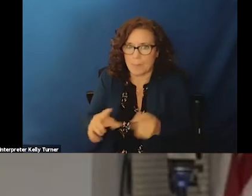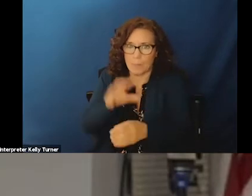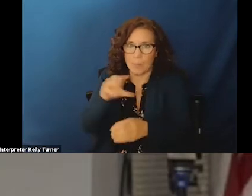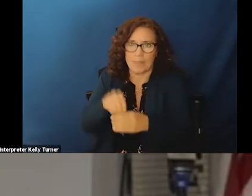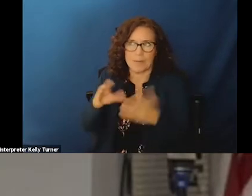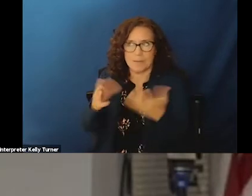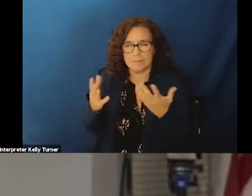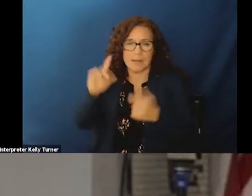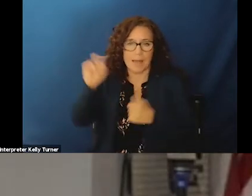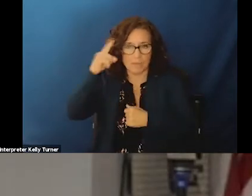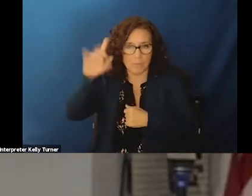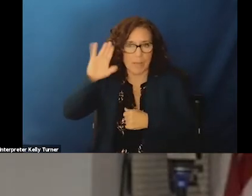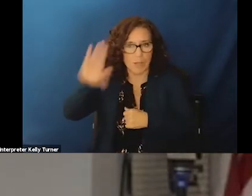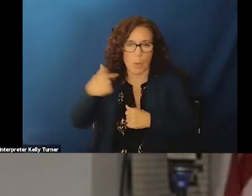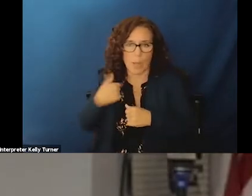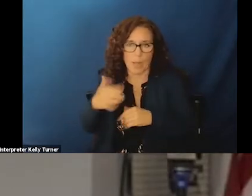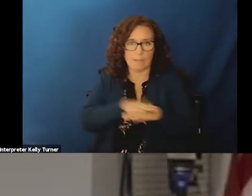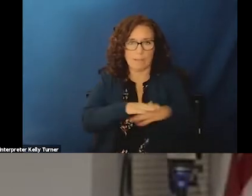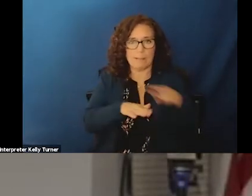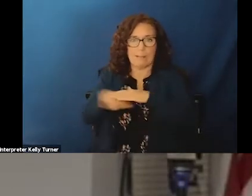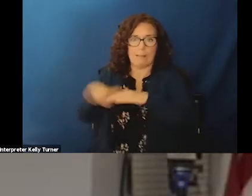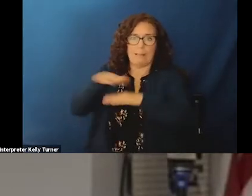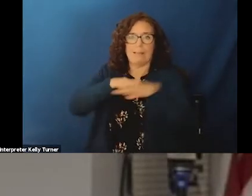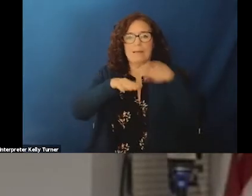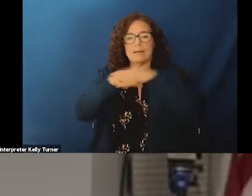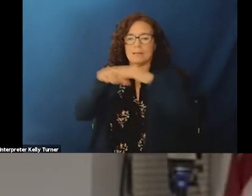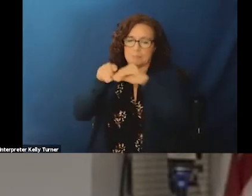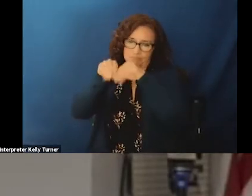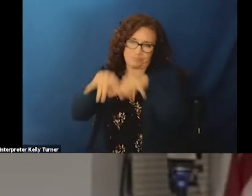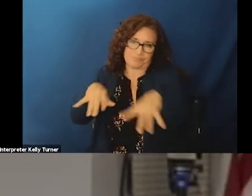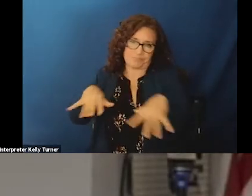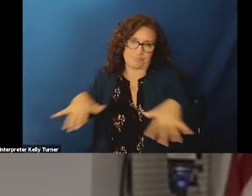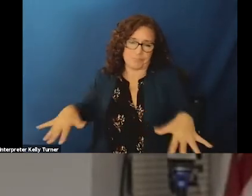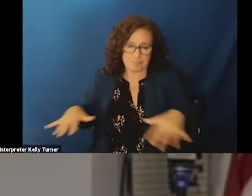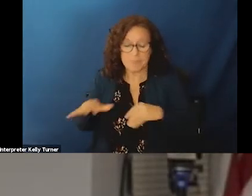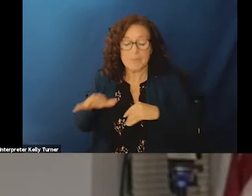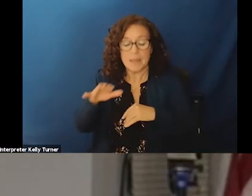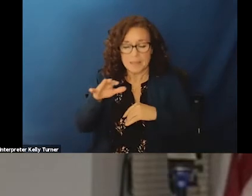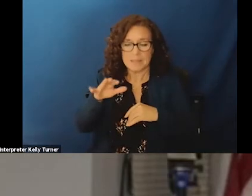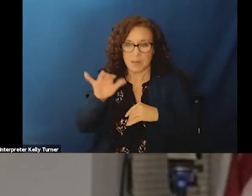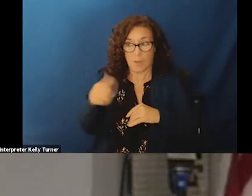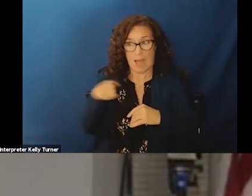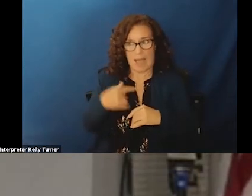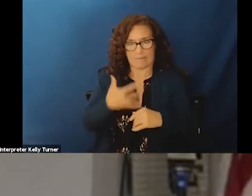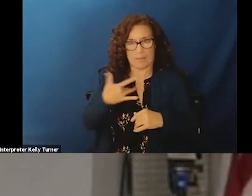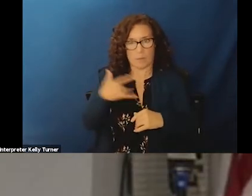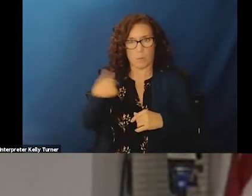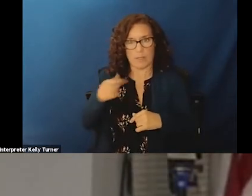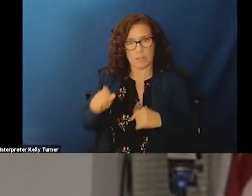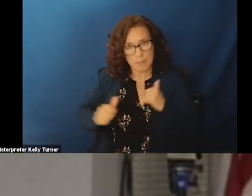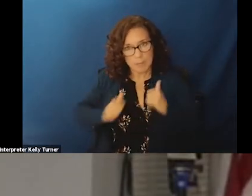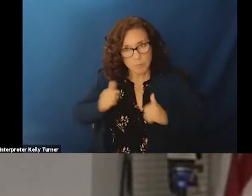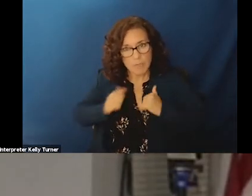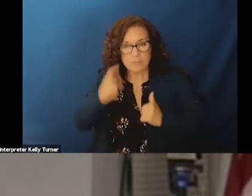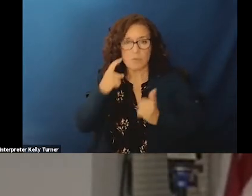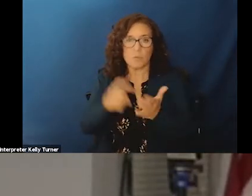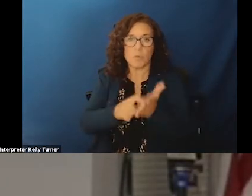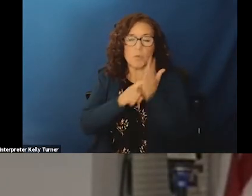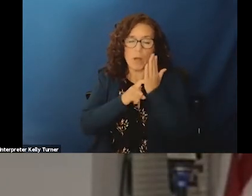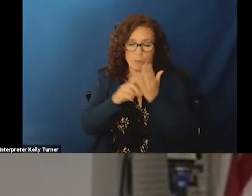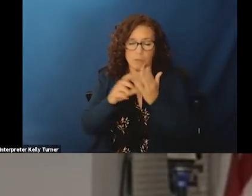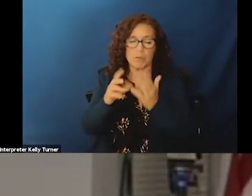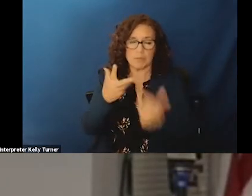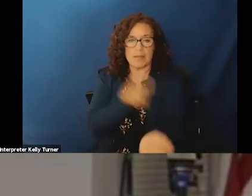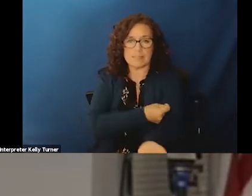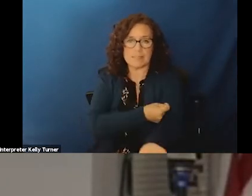be as forward thinking about requiring vaccines, because we know that that's the